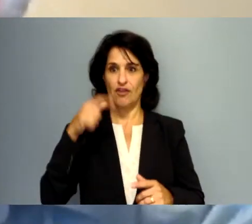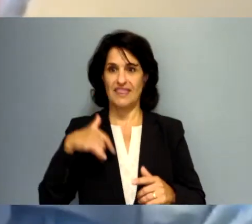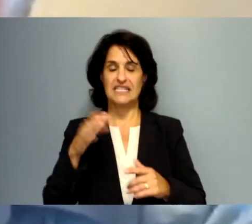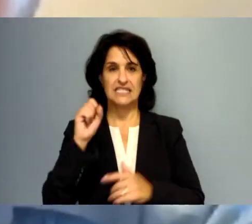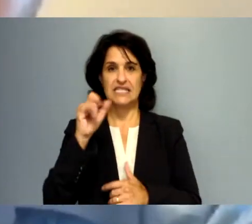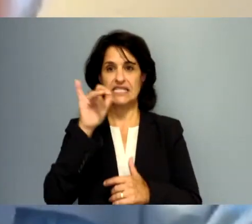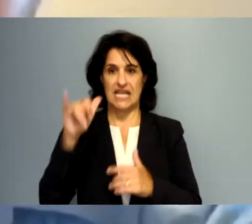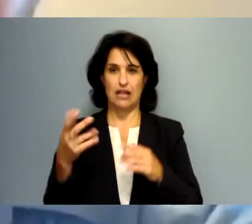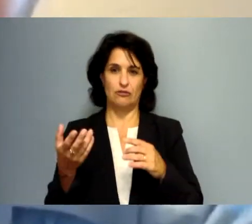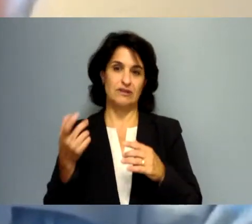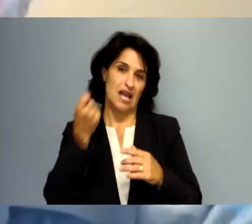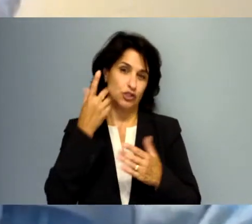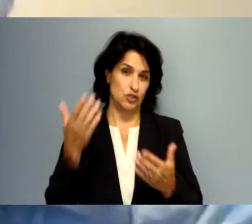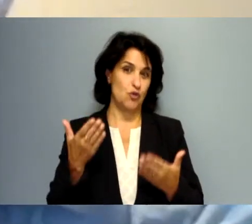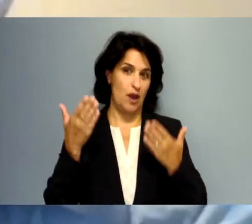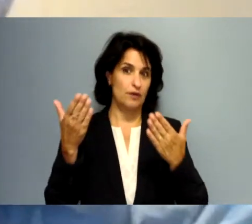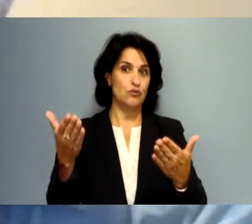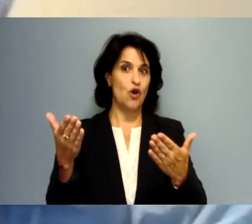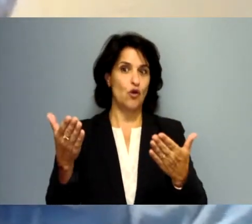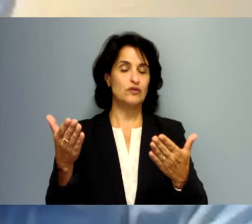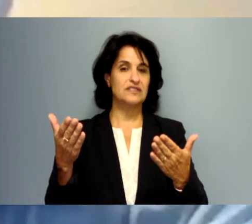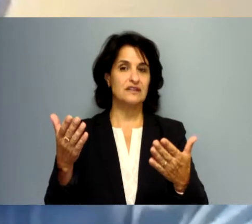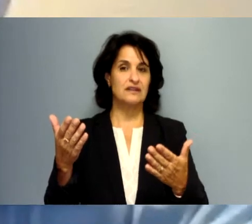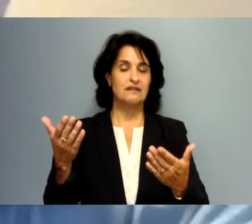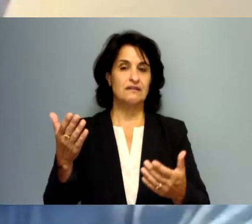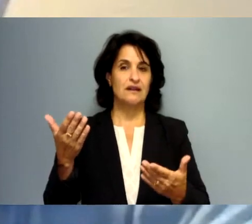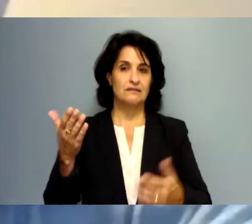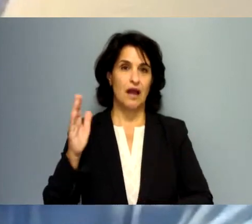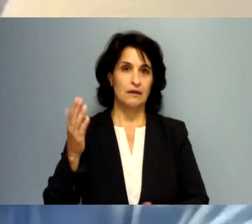So I would propose to make a motion to